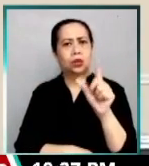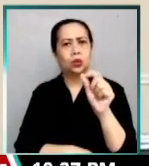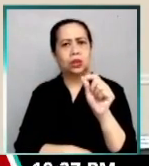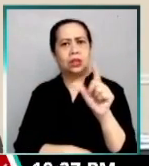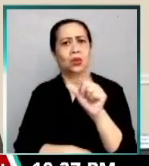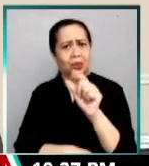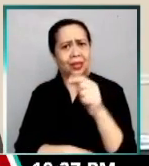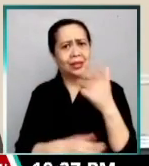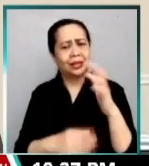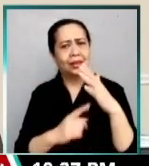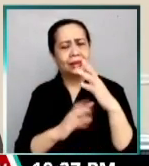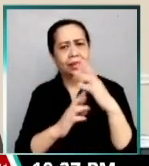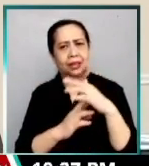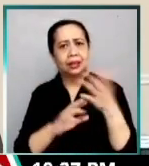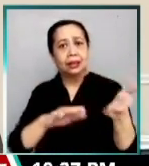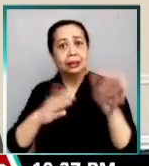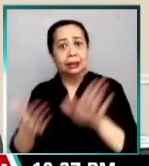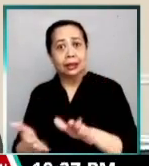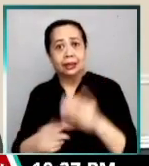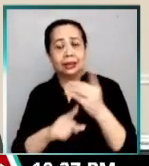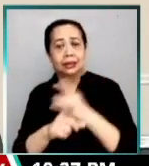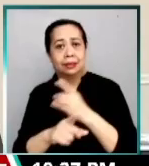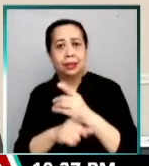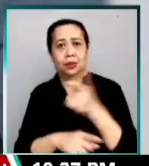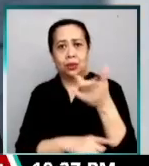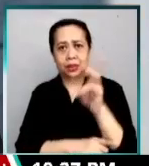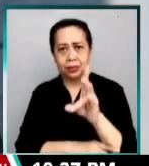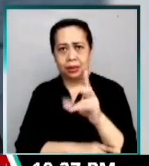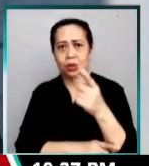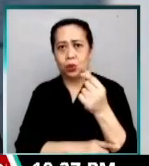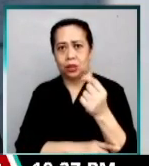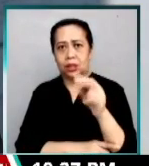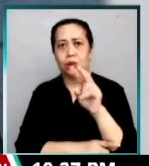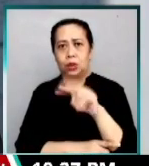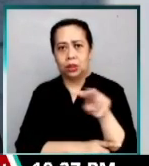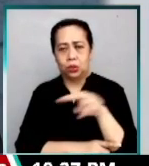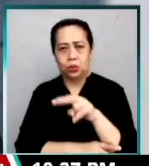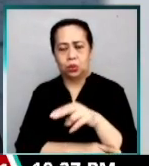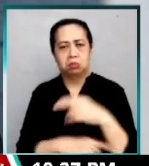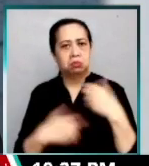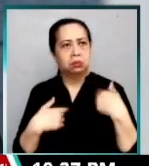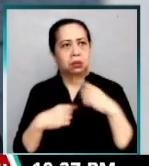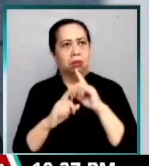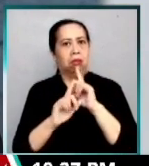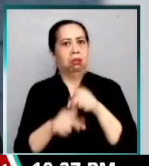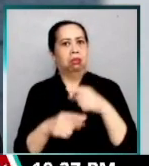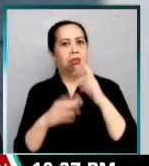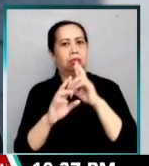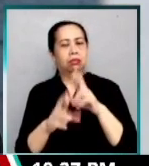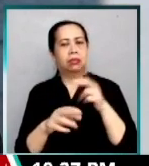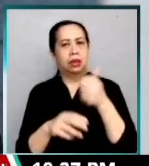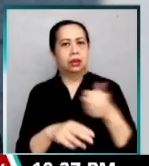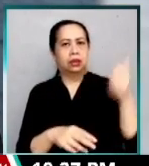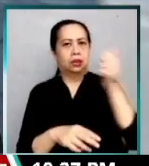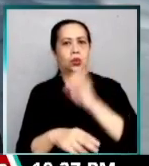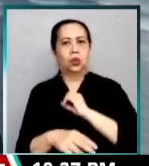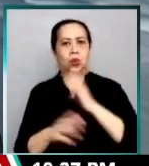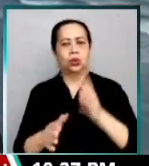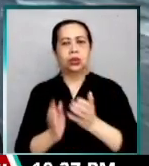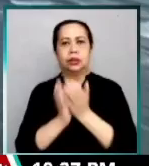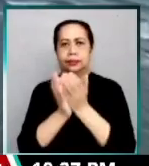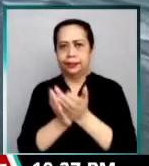January 1, 2020 and he passed away po December 27, 2022. Wala pang pahayag tungkol dito ang may-ari ng MT Princess